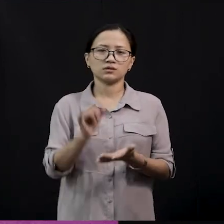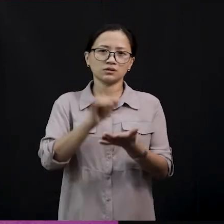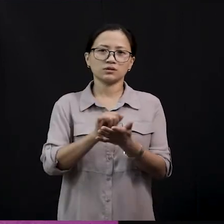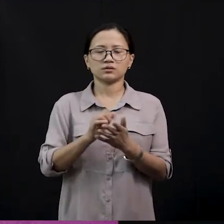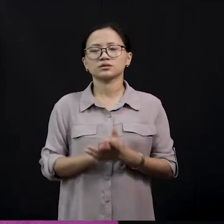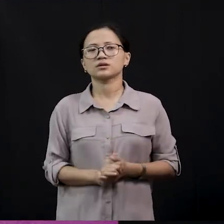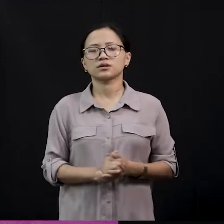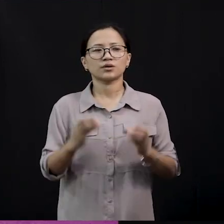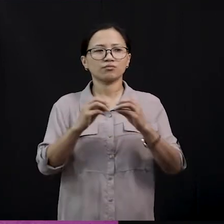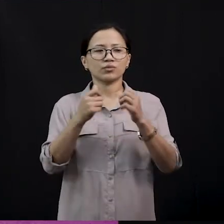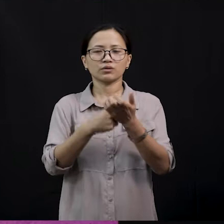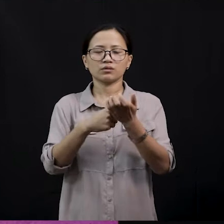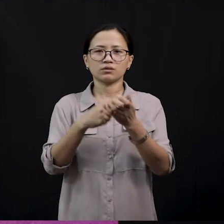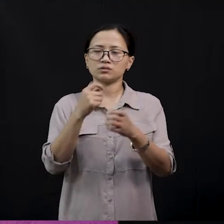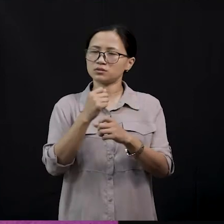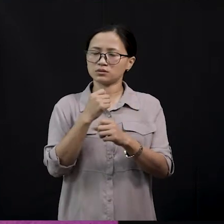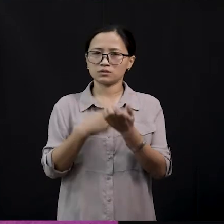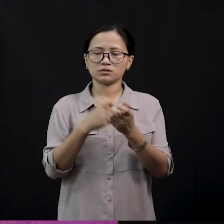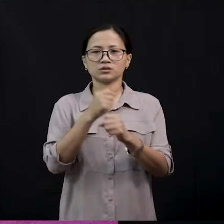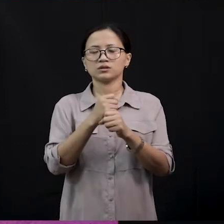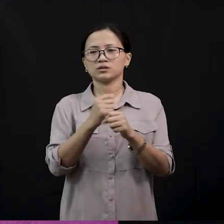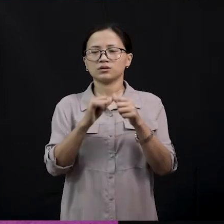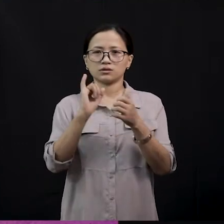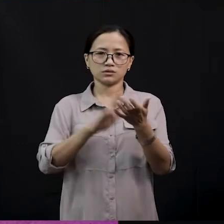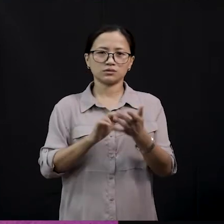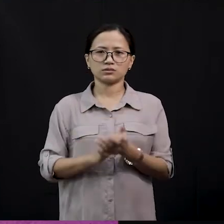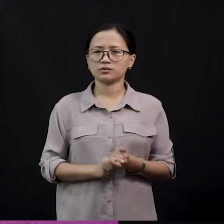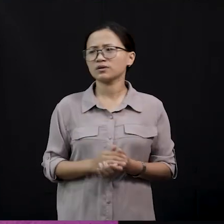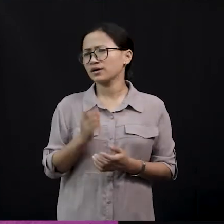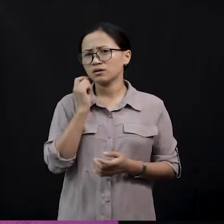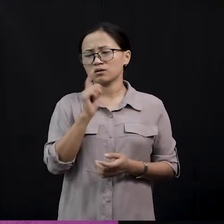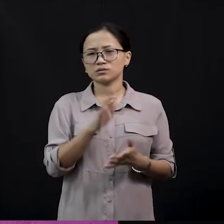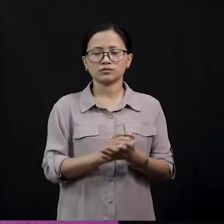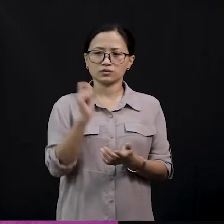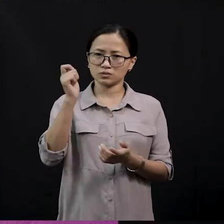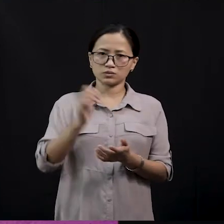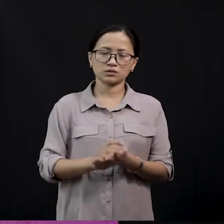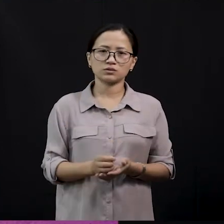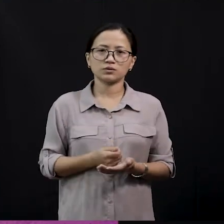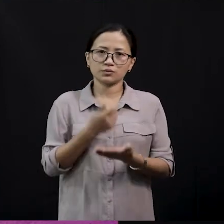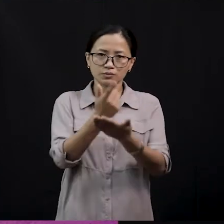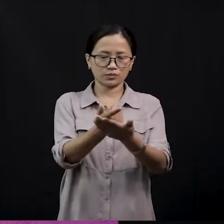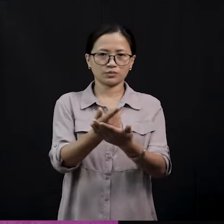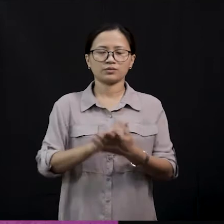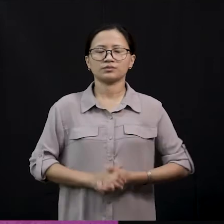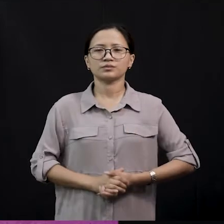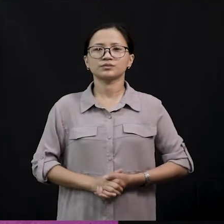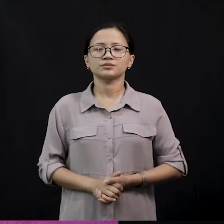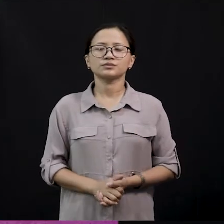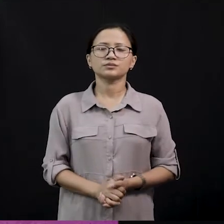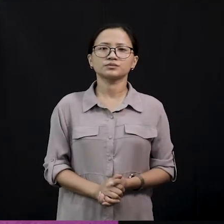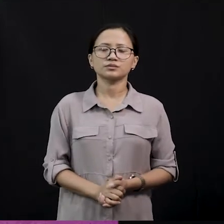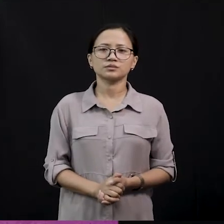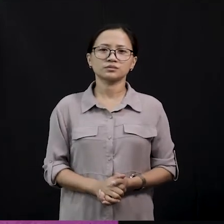a bargain. If your father agrees and you go and wash your clothes, get paid for your work, then that becomes a bargain.